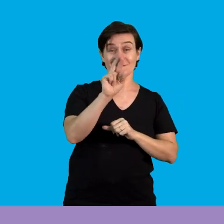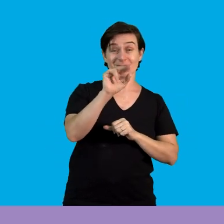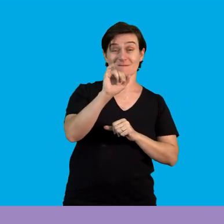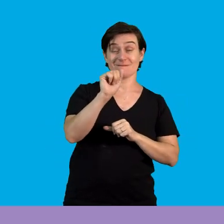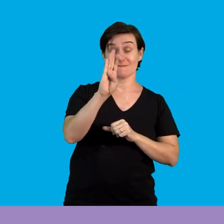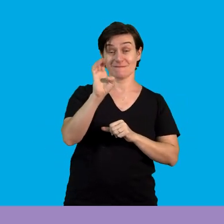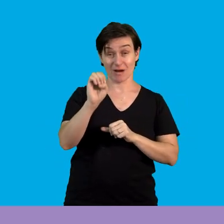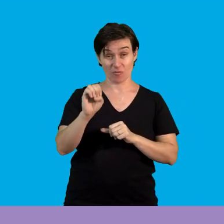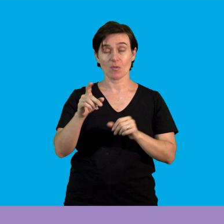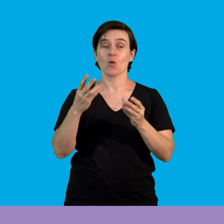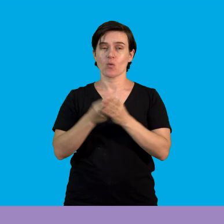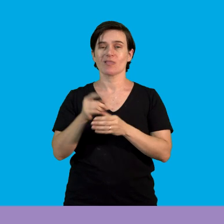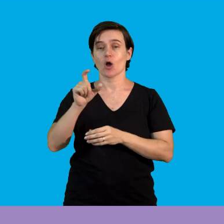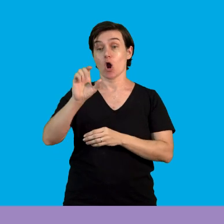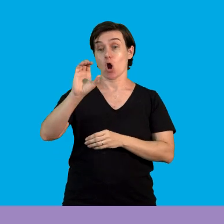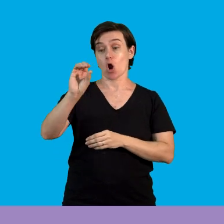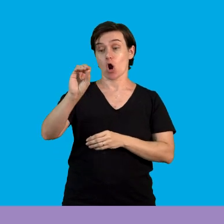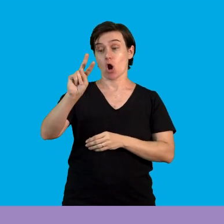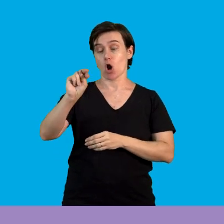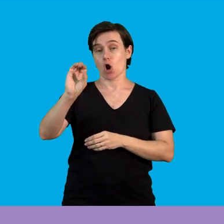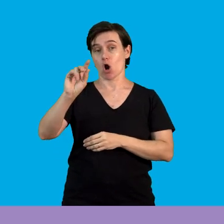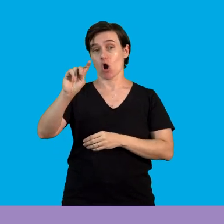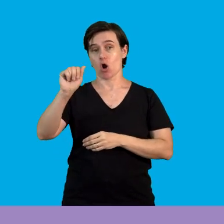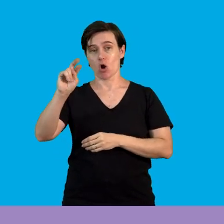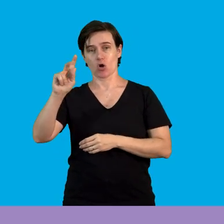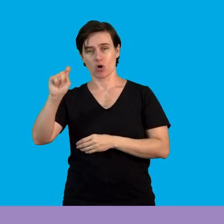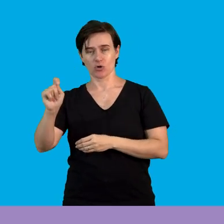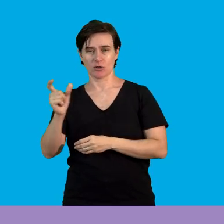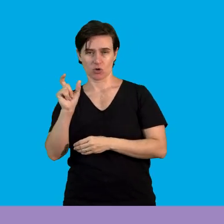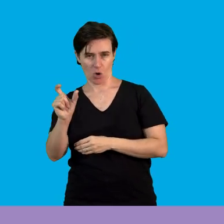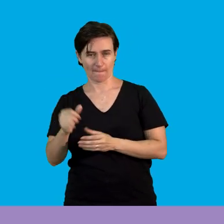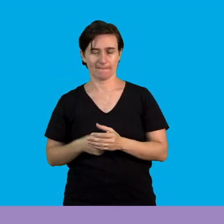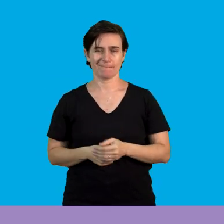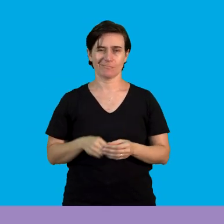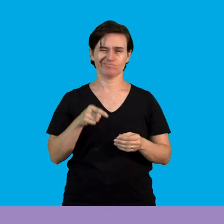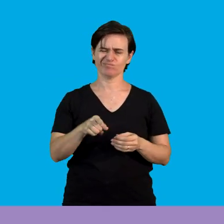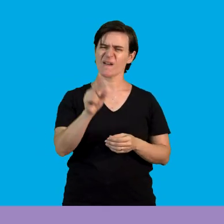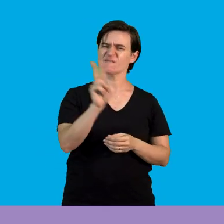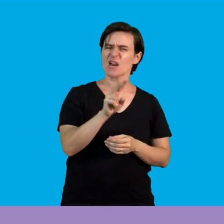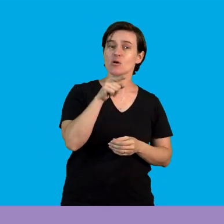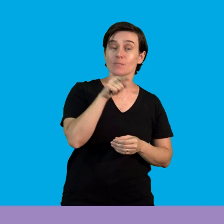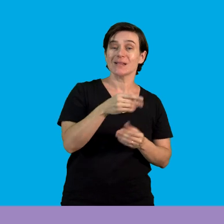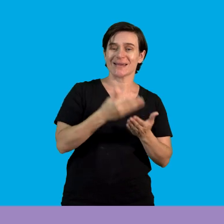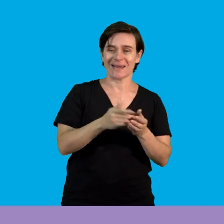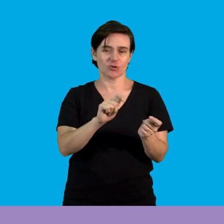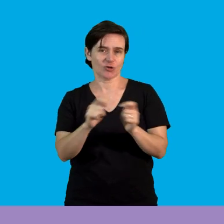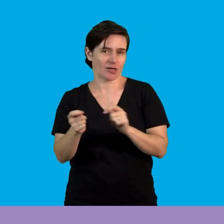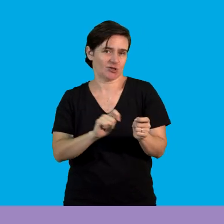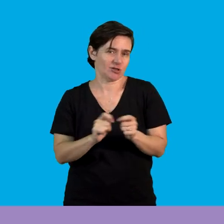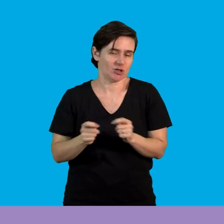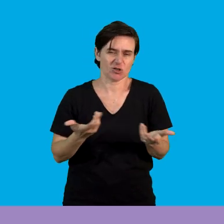and a constant term in the following equation. Now, a variable is the quantity that